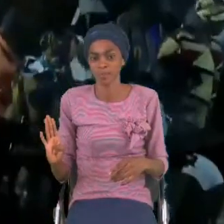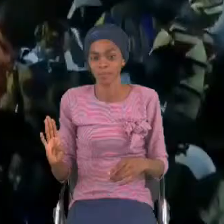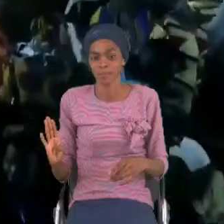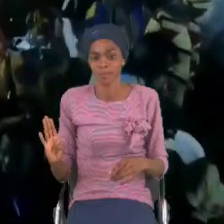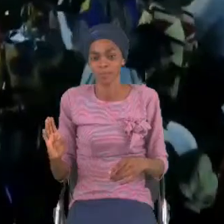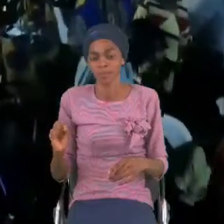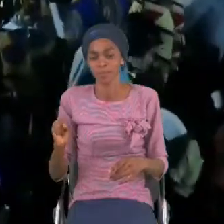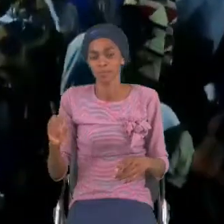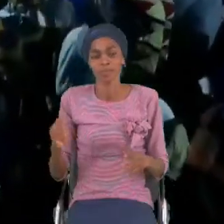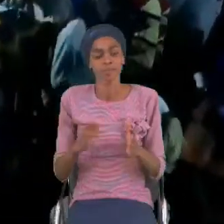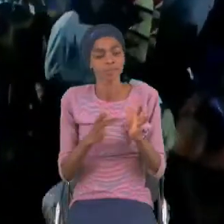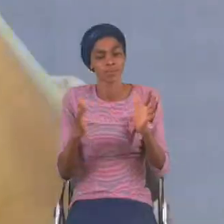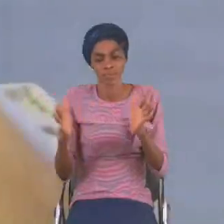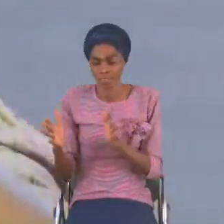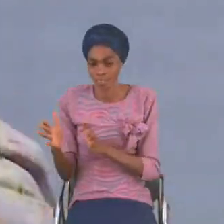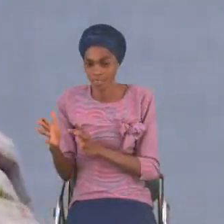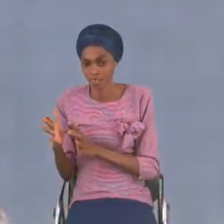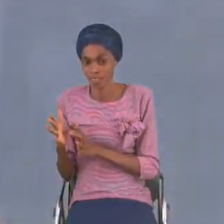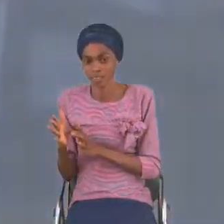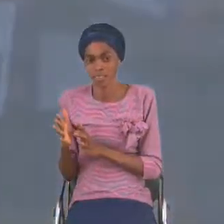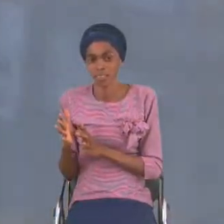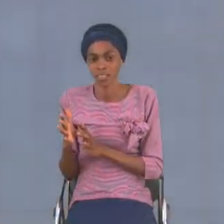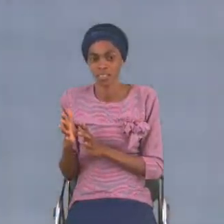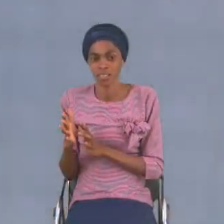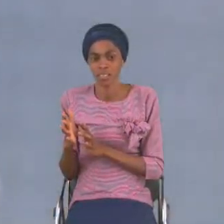So Jesus,